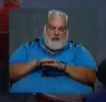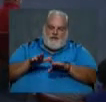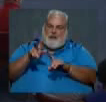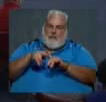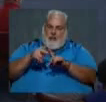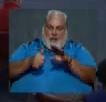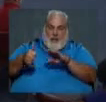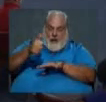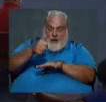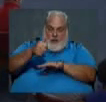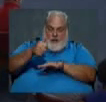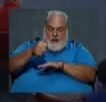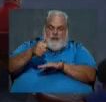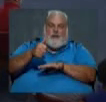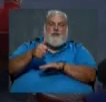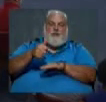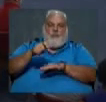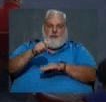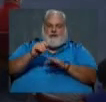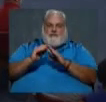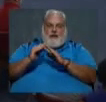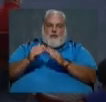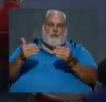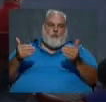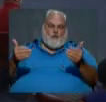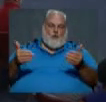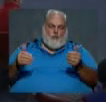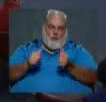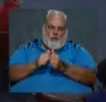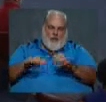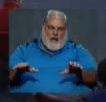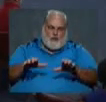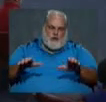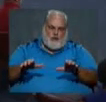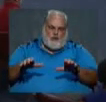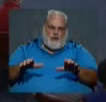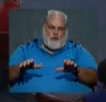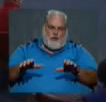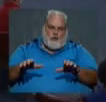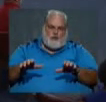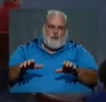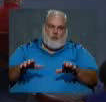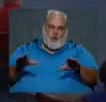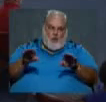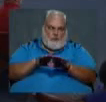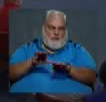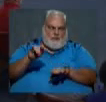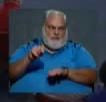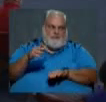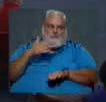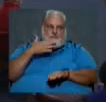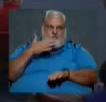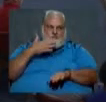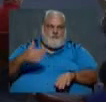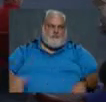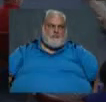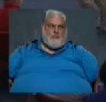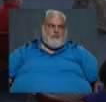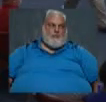no appeal has been filed, then the city will move forward with action to remove the homeless shelter. Thank you. Okay, thank